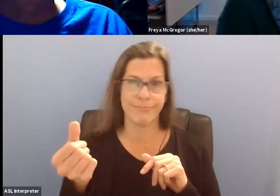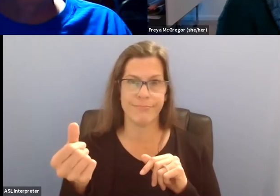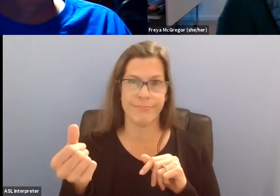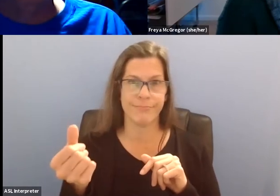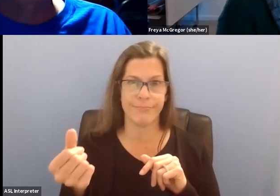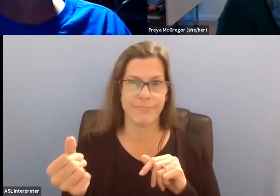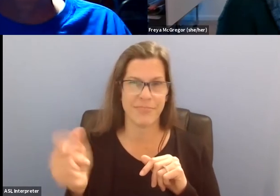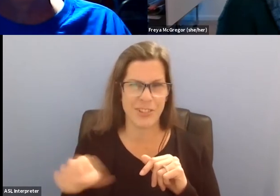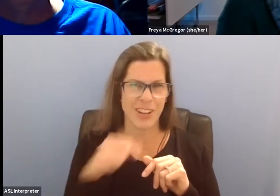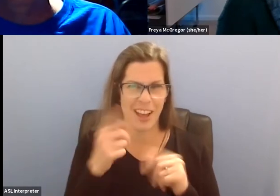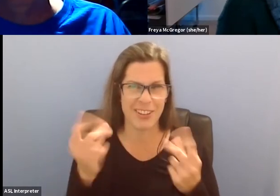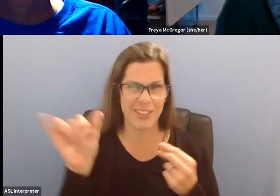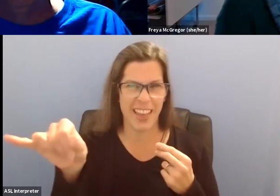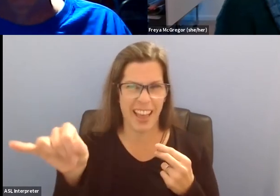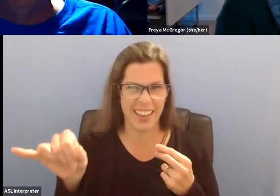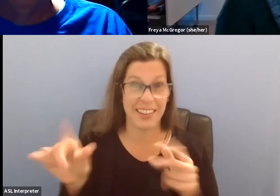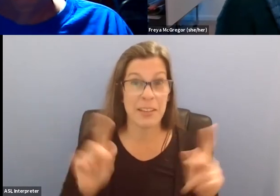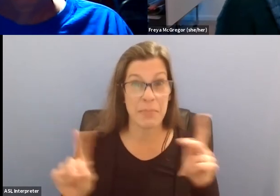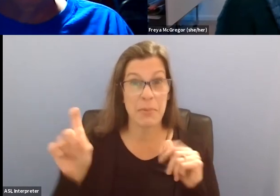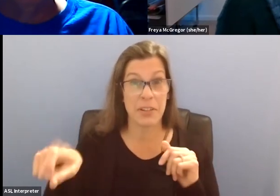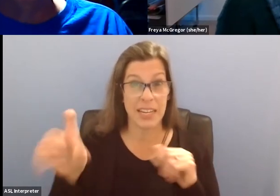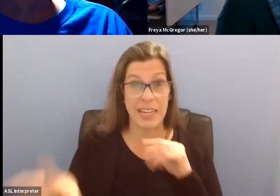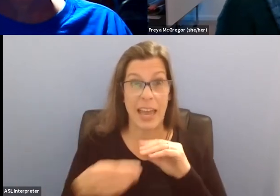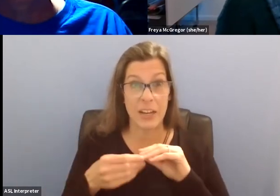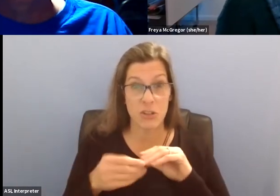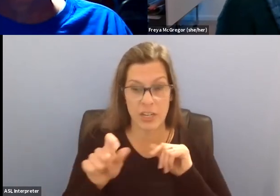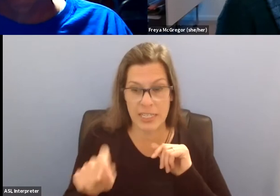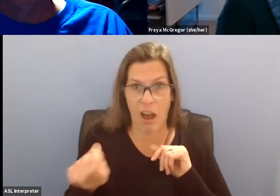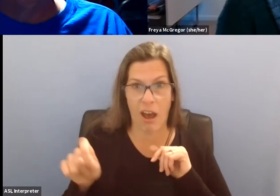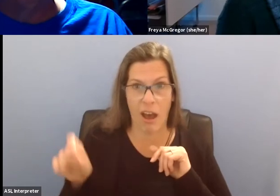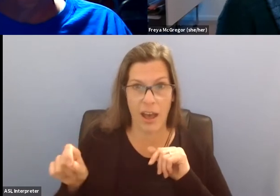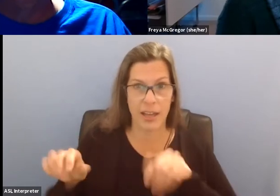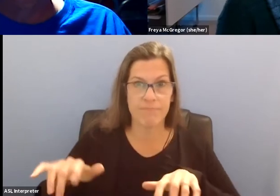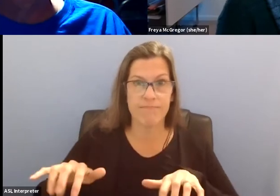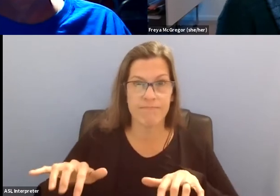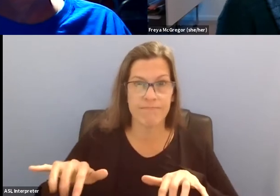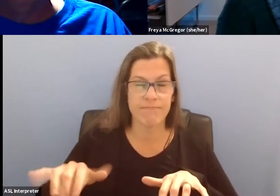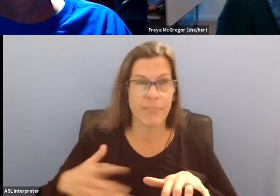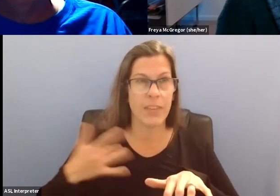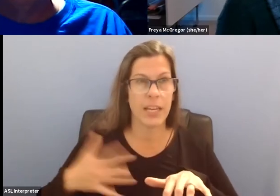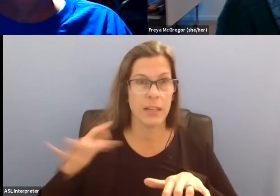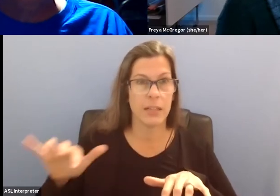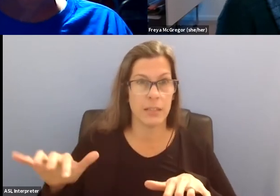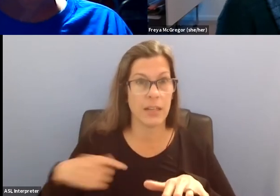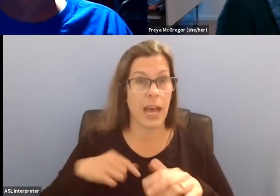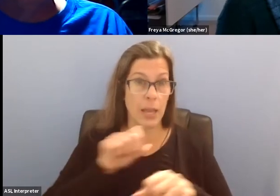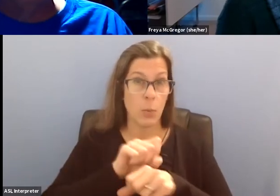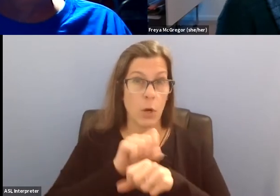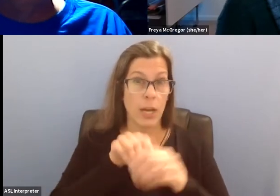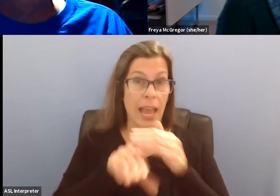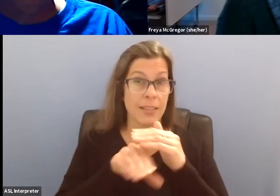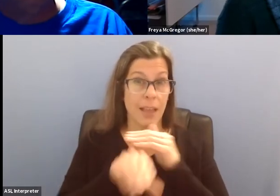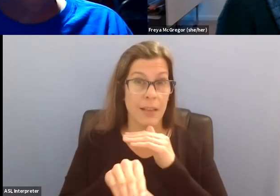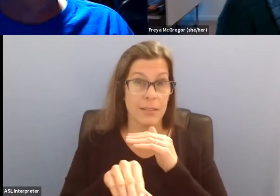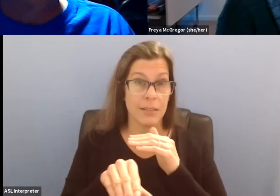extra dots and things on the keyboard. But when I worked as a, uh, an access technology trainer, I, I discourage people from using